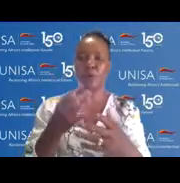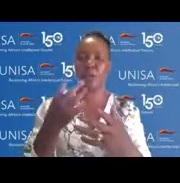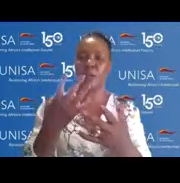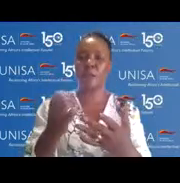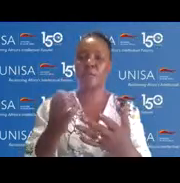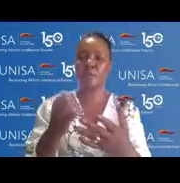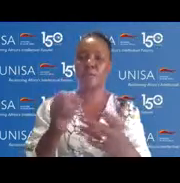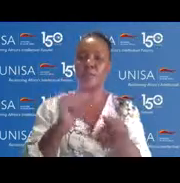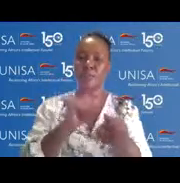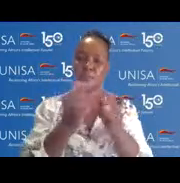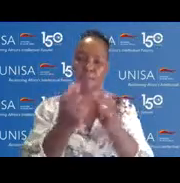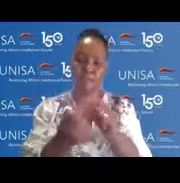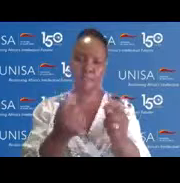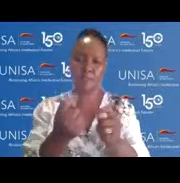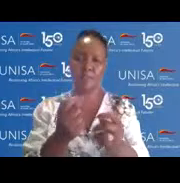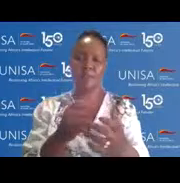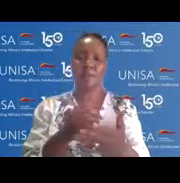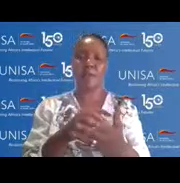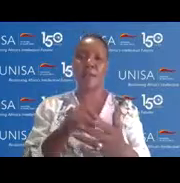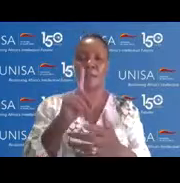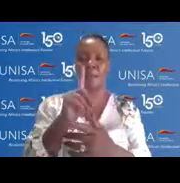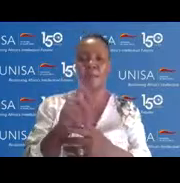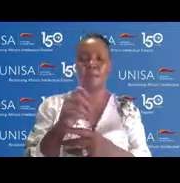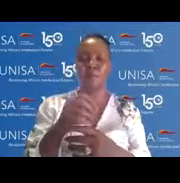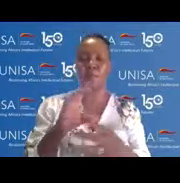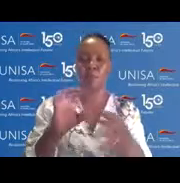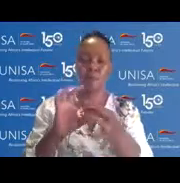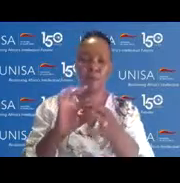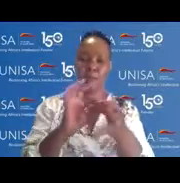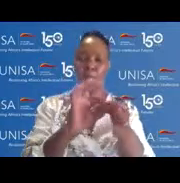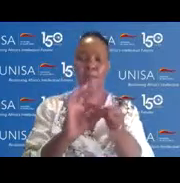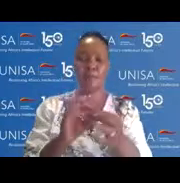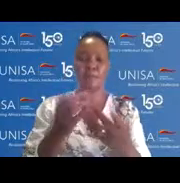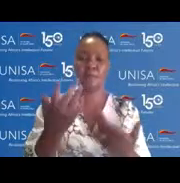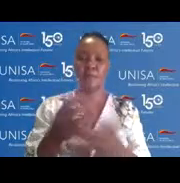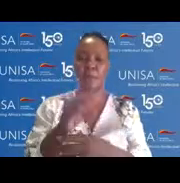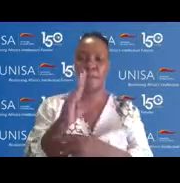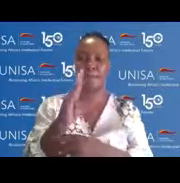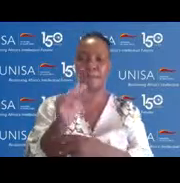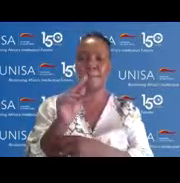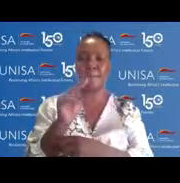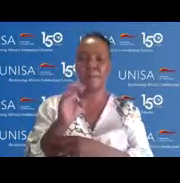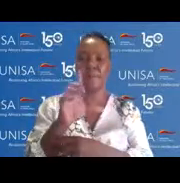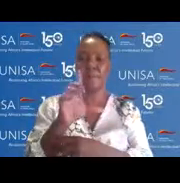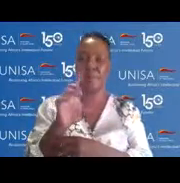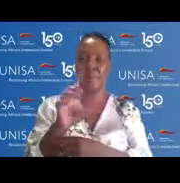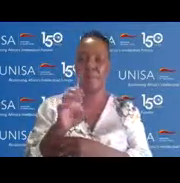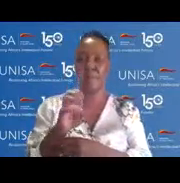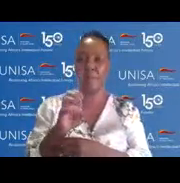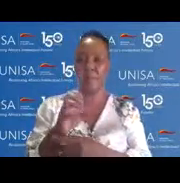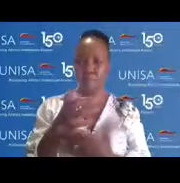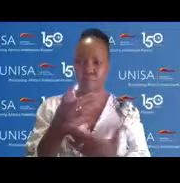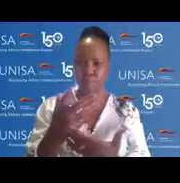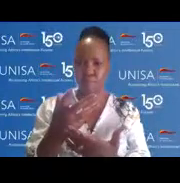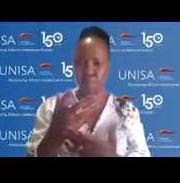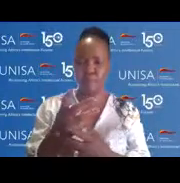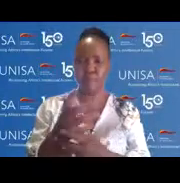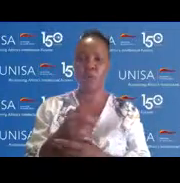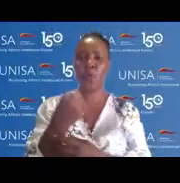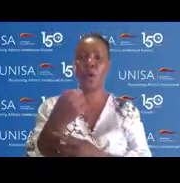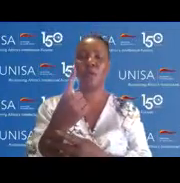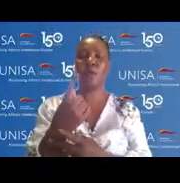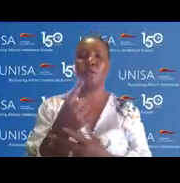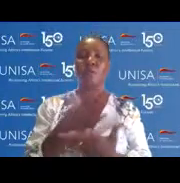to click on the link. Vanille, I'd say you're also a big yes. Yeah, but it's one of those questions that I've